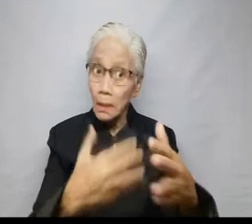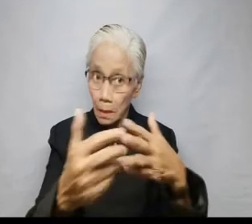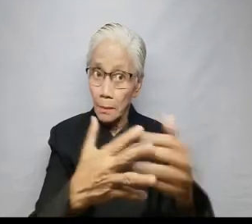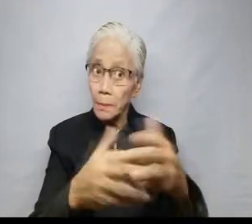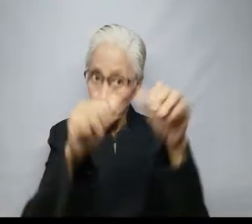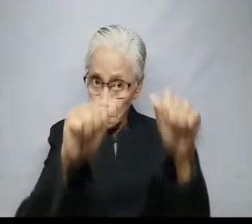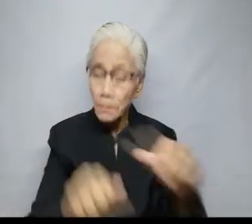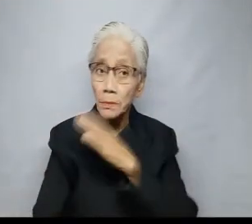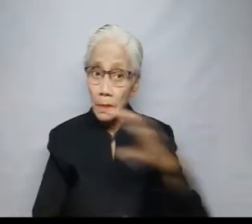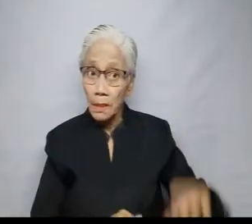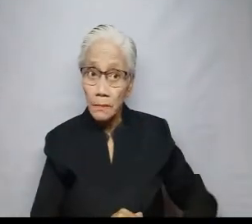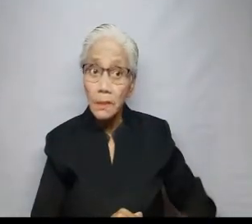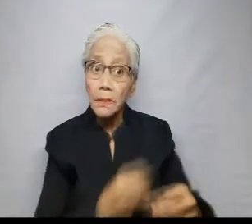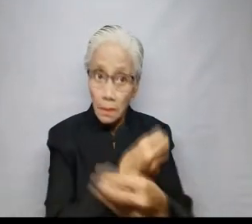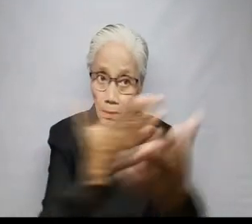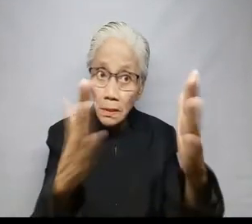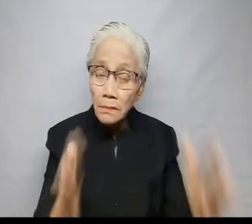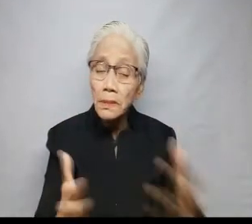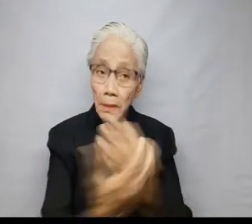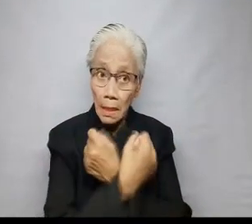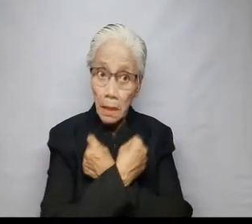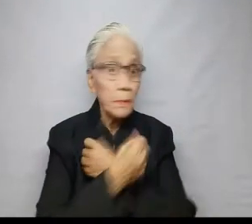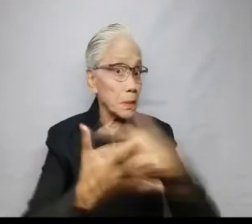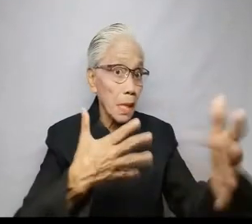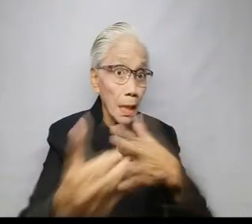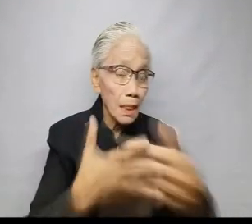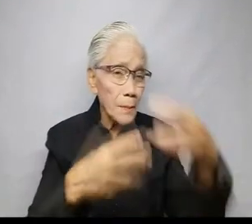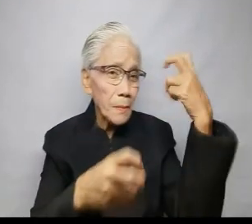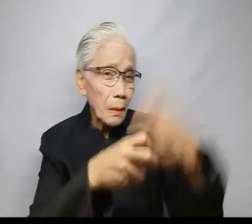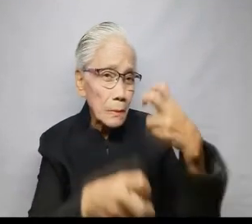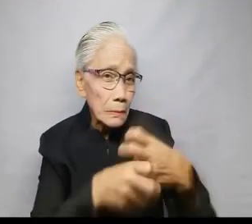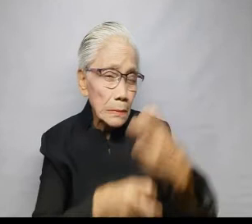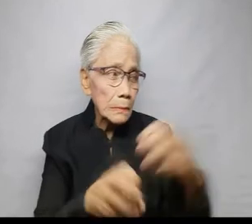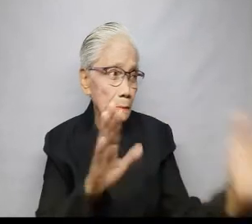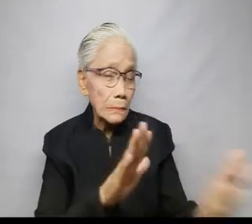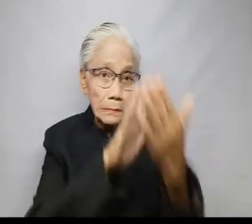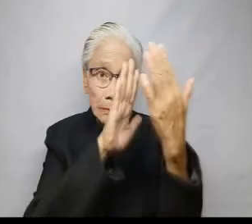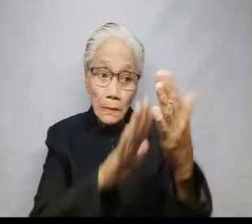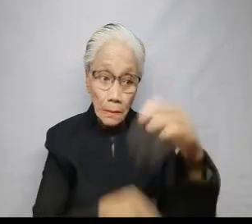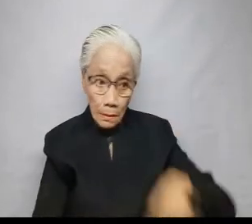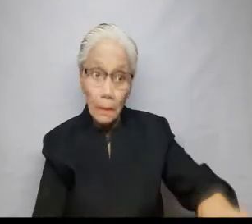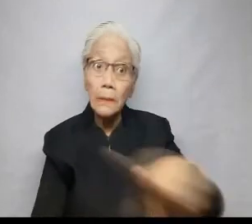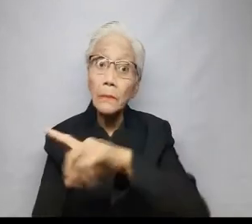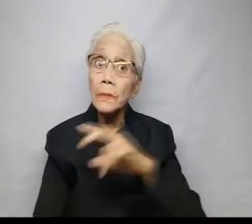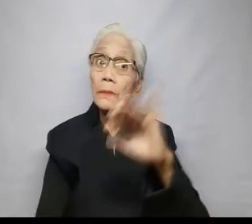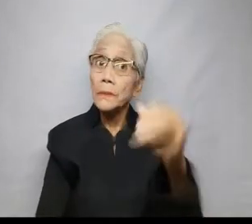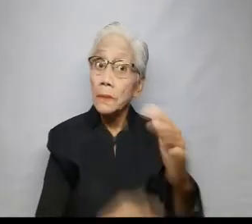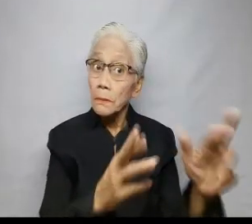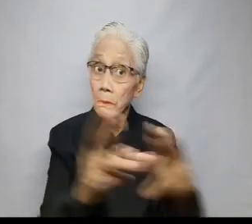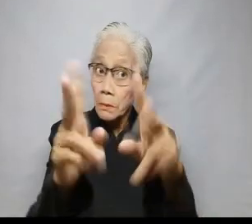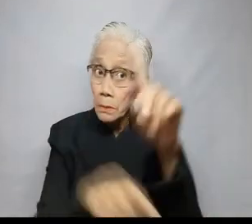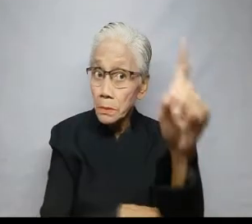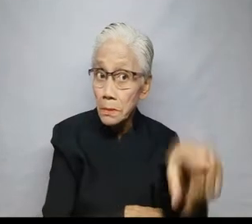Is it even possible to be Christian givers and lovers despite the difficulties we face on our